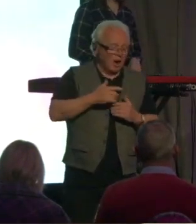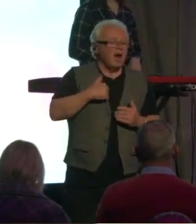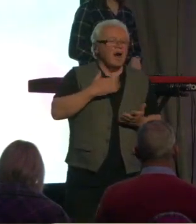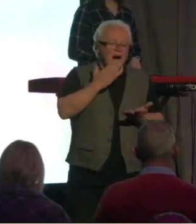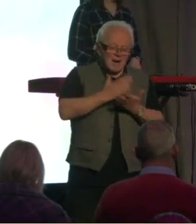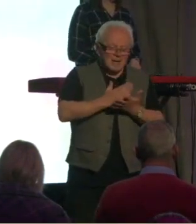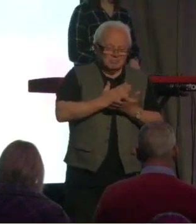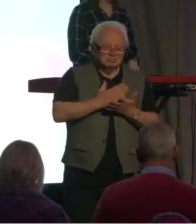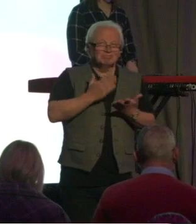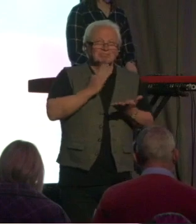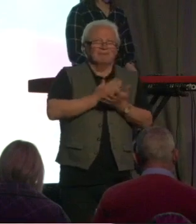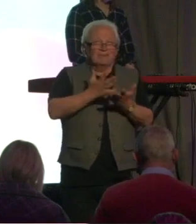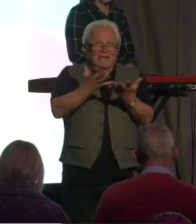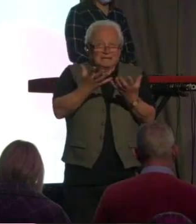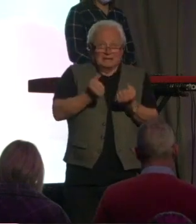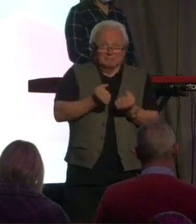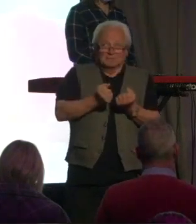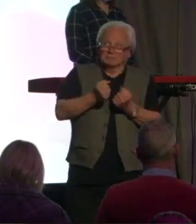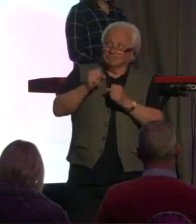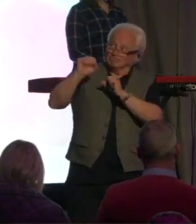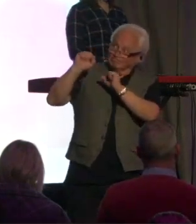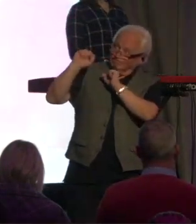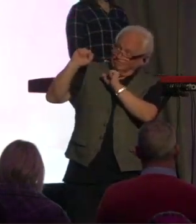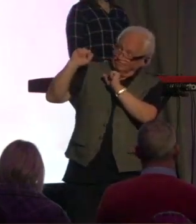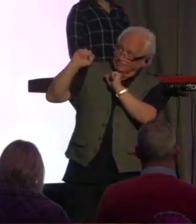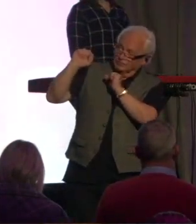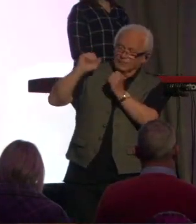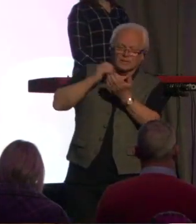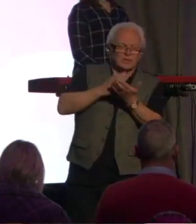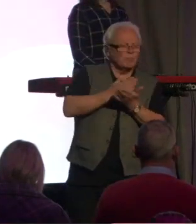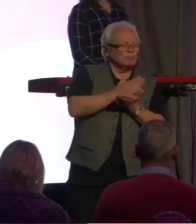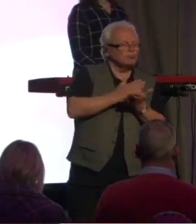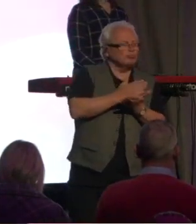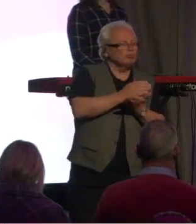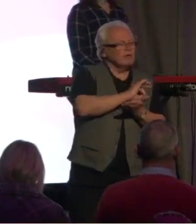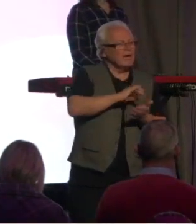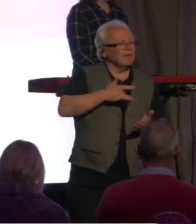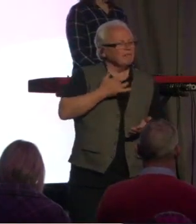accepted that bread of life.